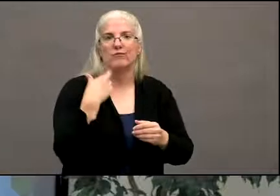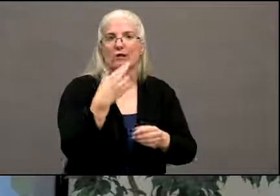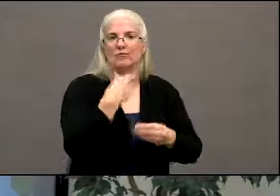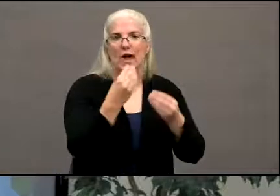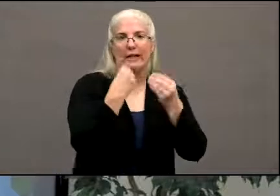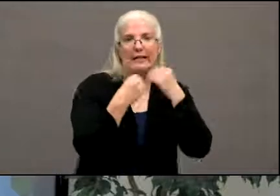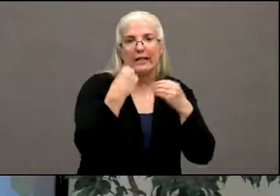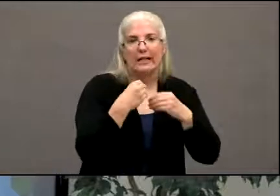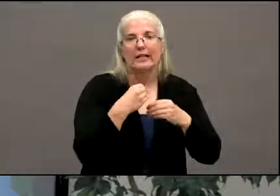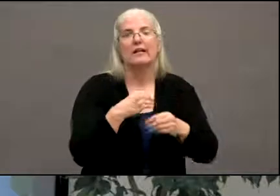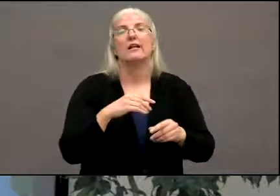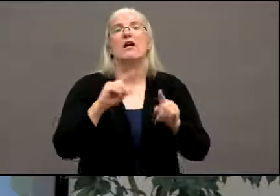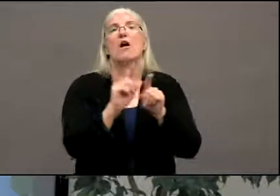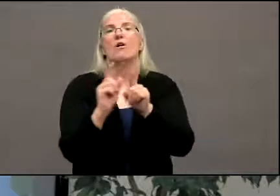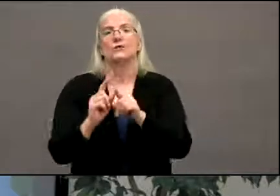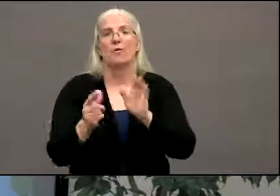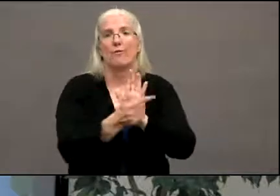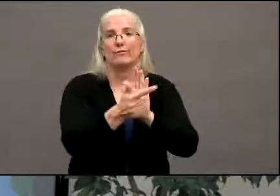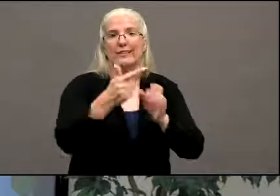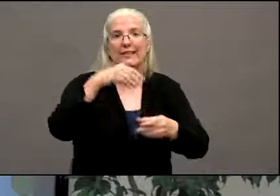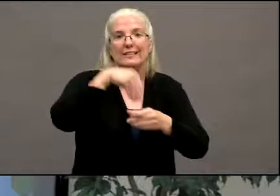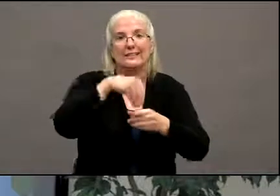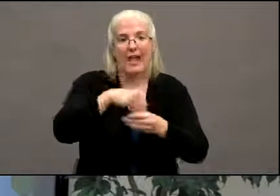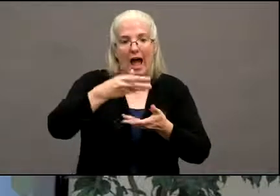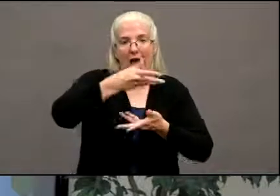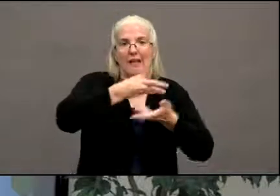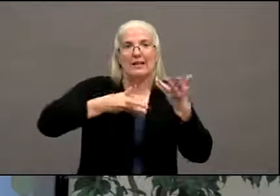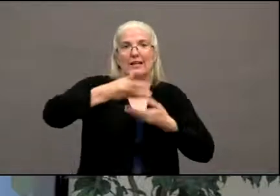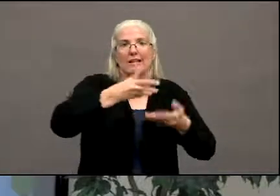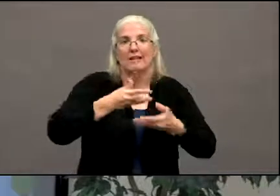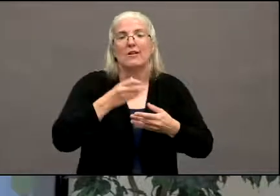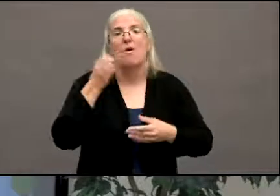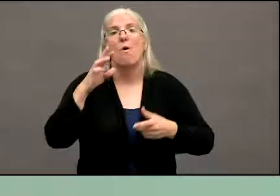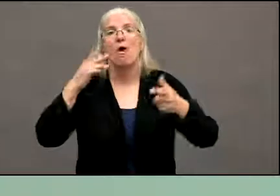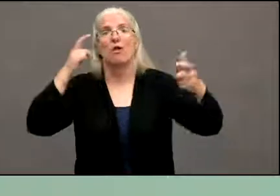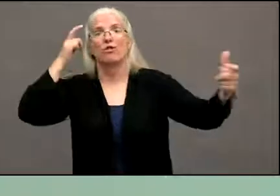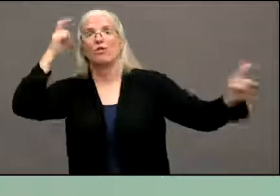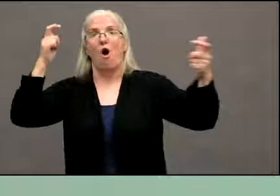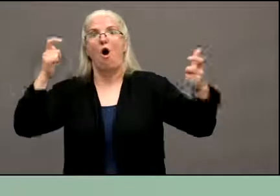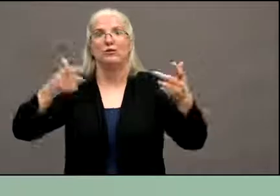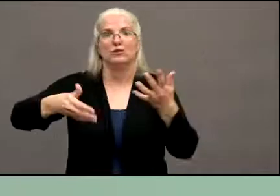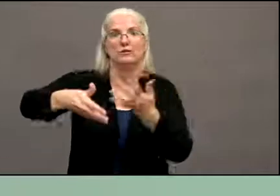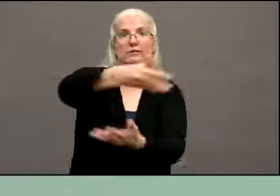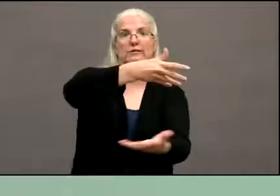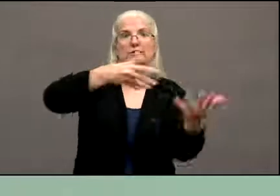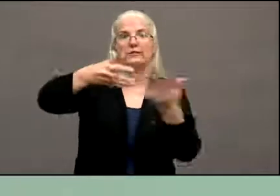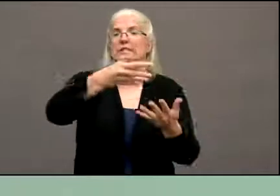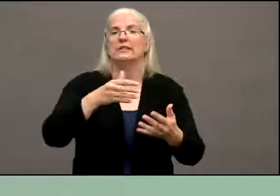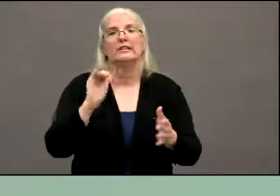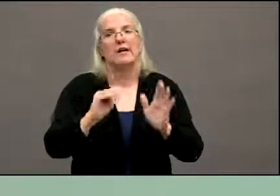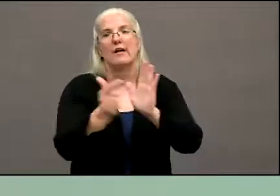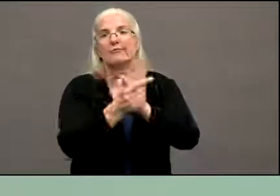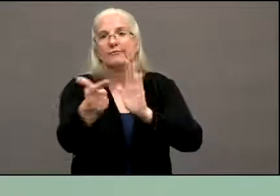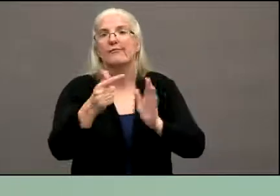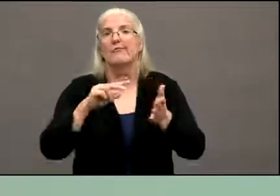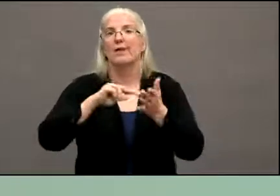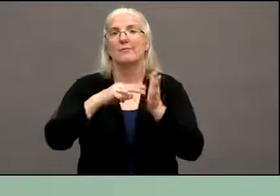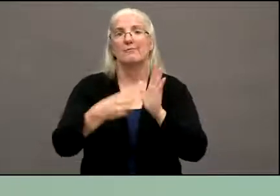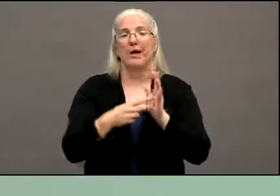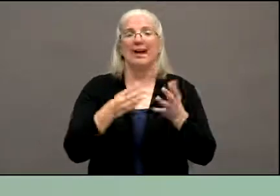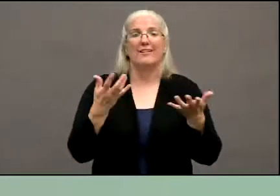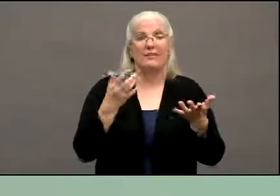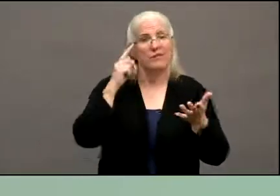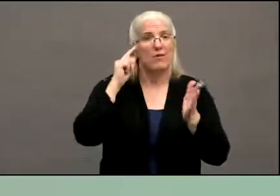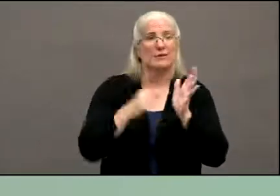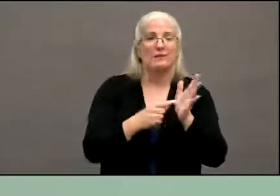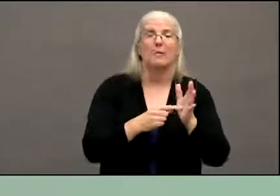for large gatherings. So, by default, this is going to affect, worship services. It's going to affect restaurants